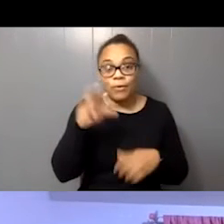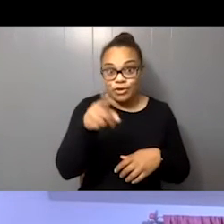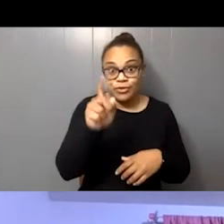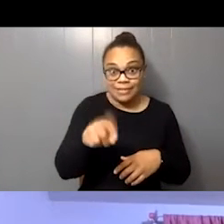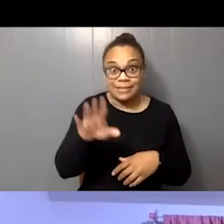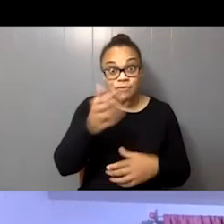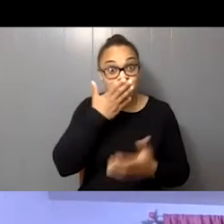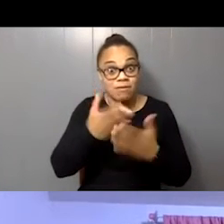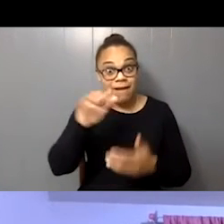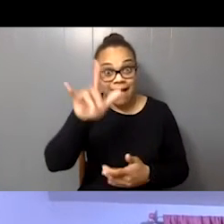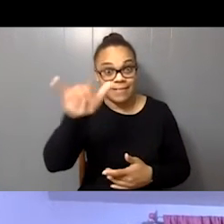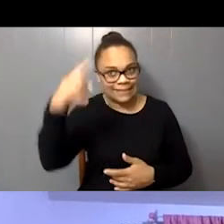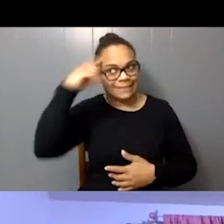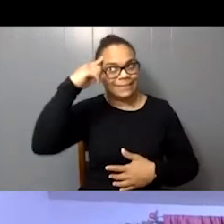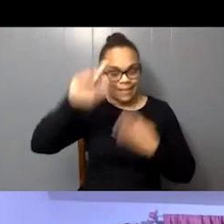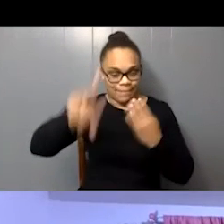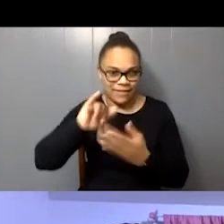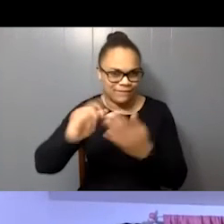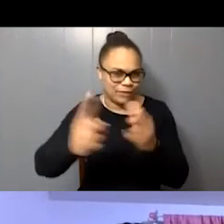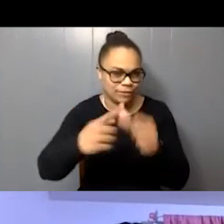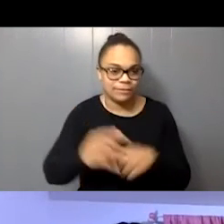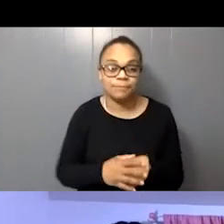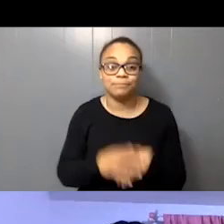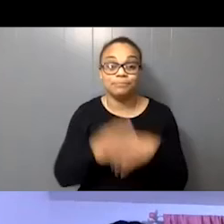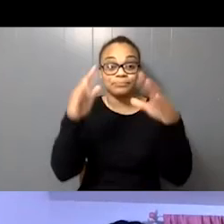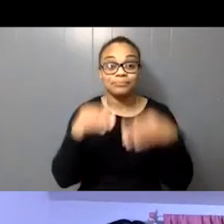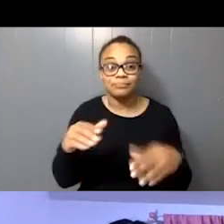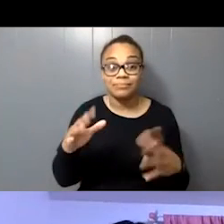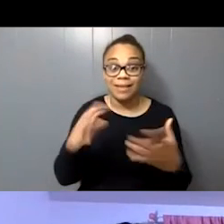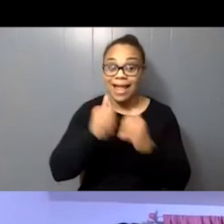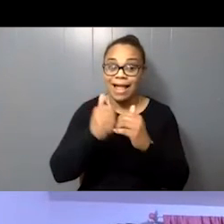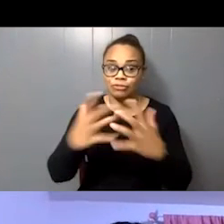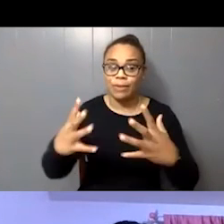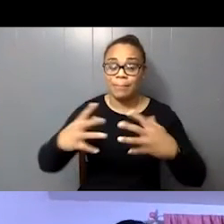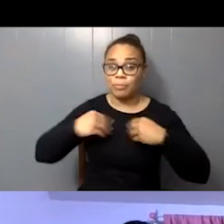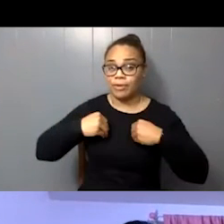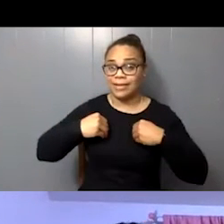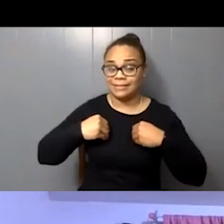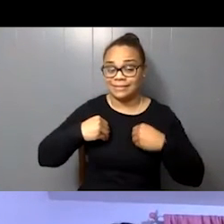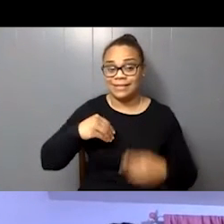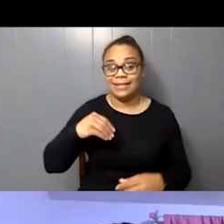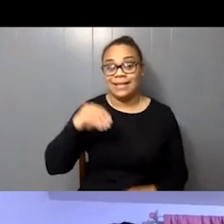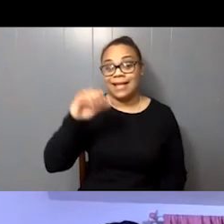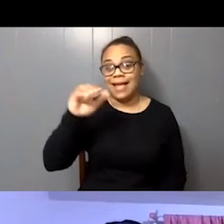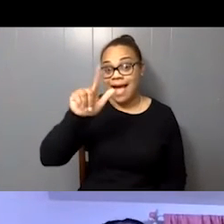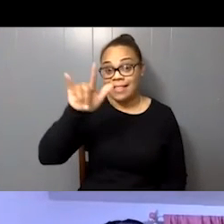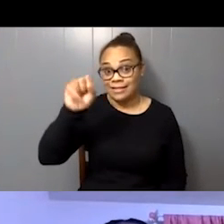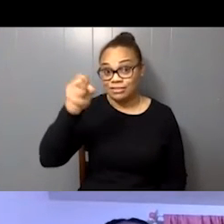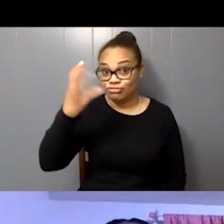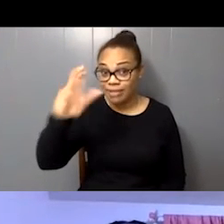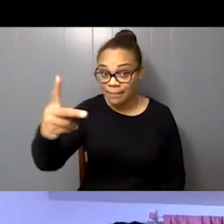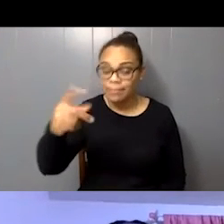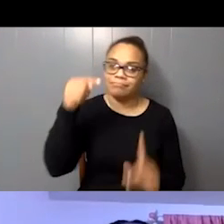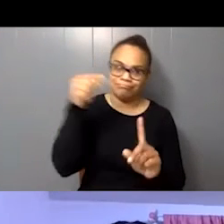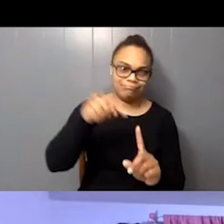So embracing intersectionality, allyship is the first step towards change. And to break it down a little, it's basically